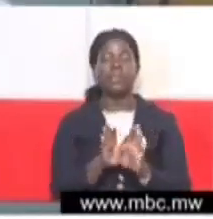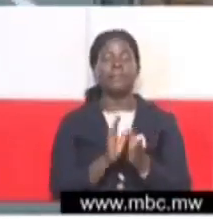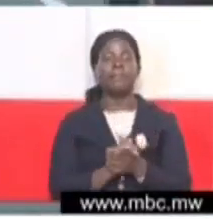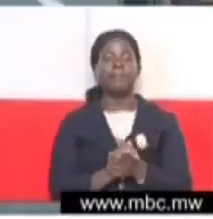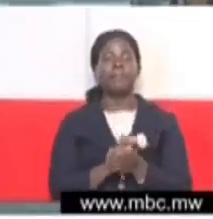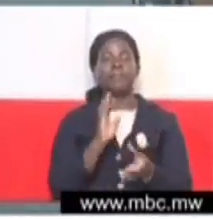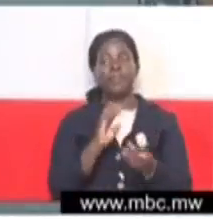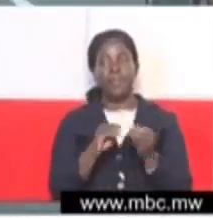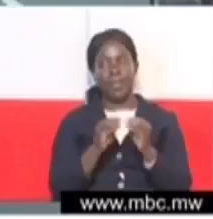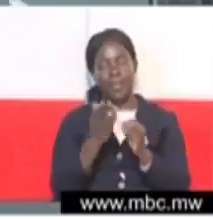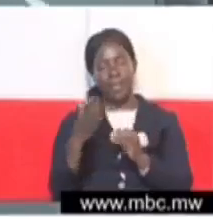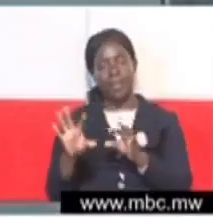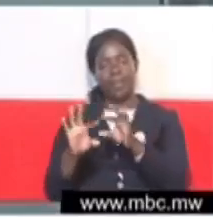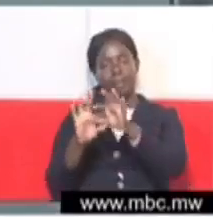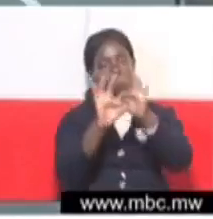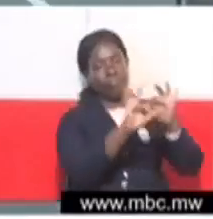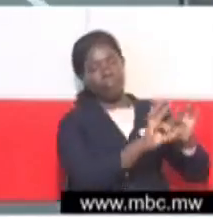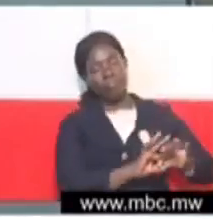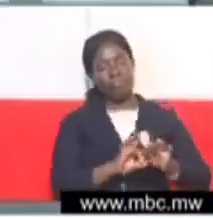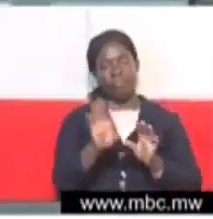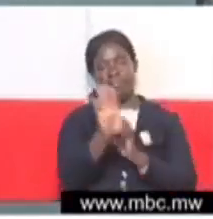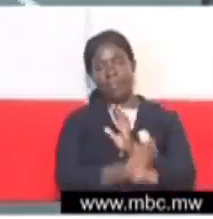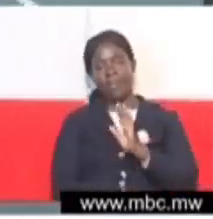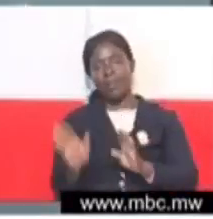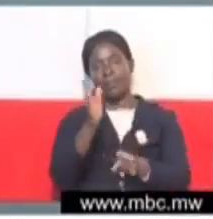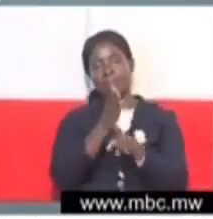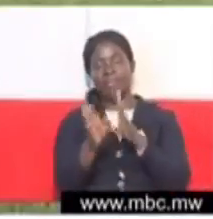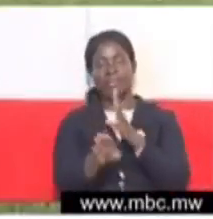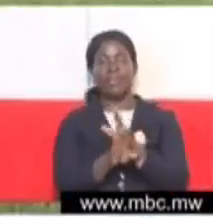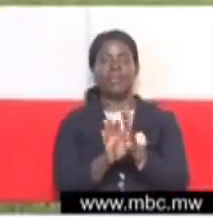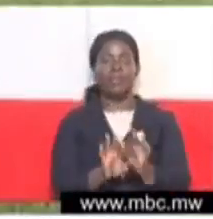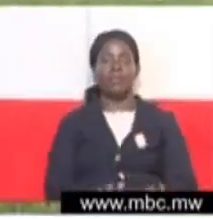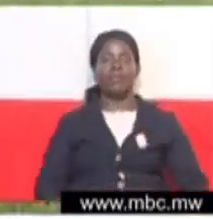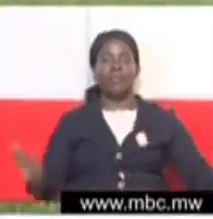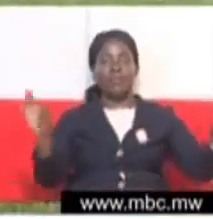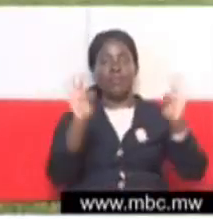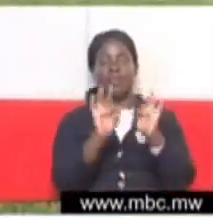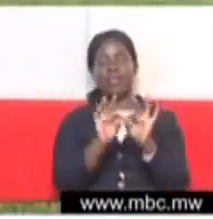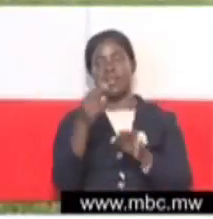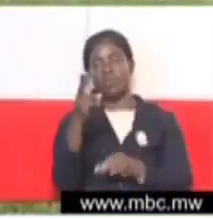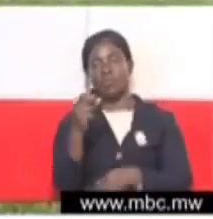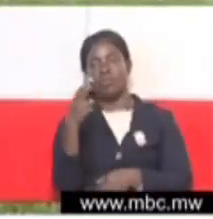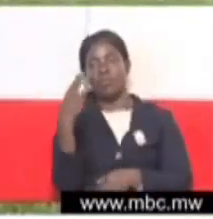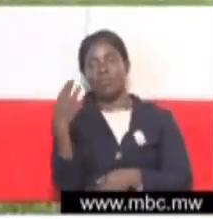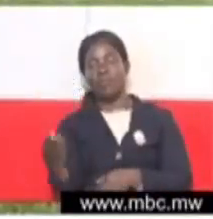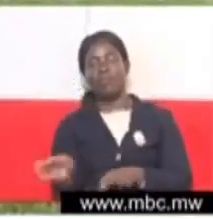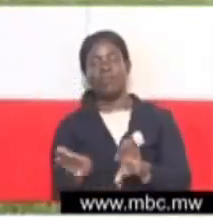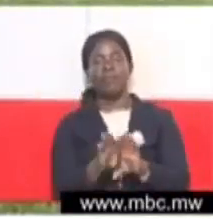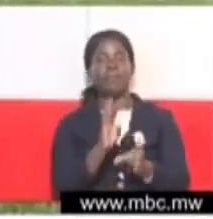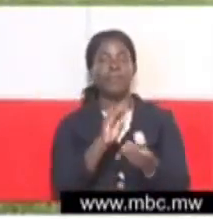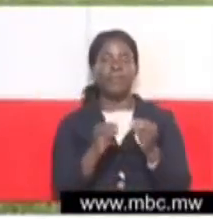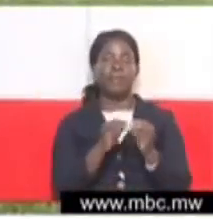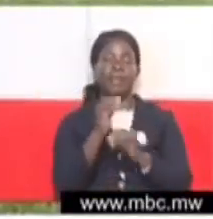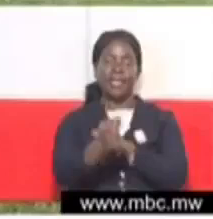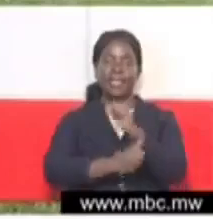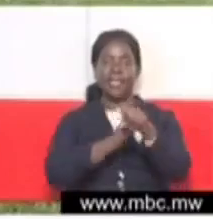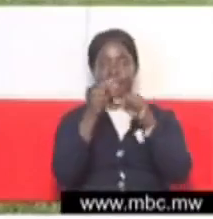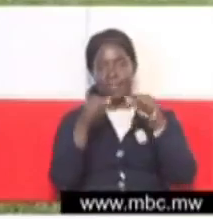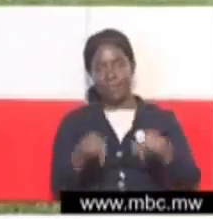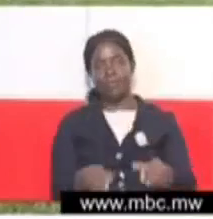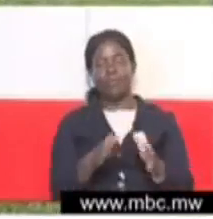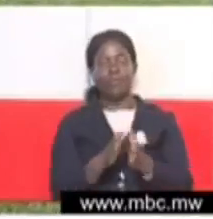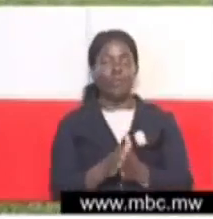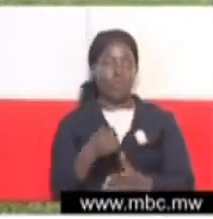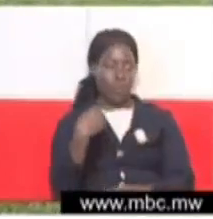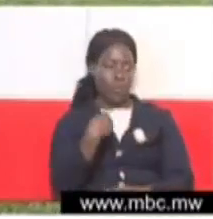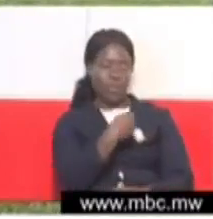enhance cooperation in various areas of mutual interest. The 2024 edition, which takes place here in Beijing,